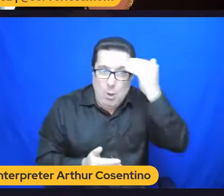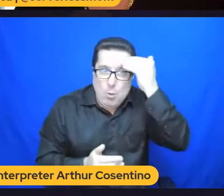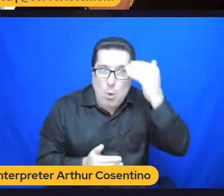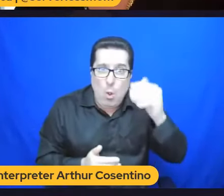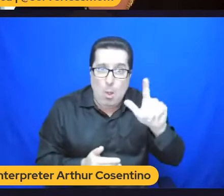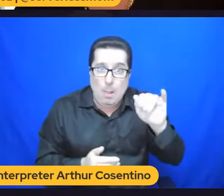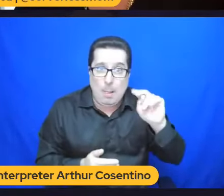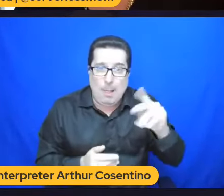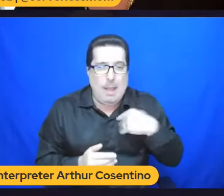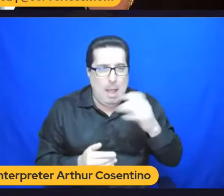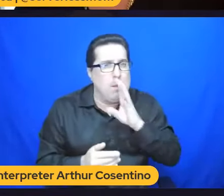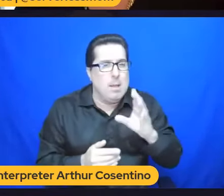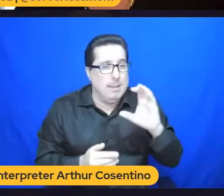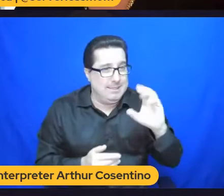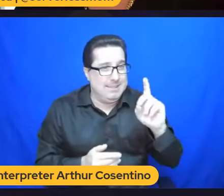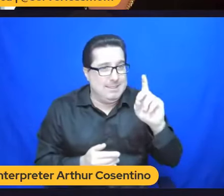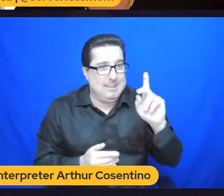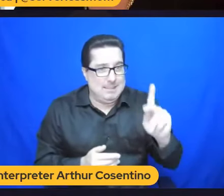verbally, it's at